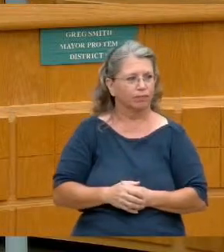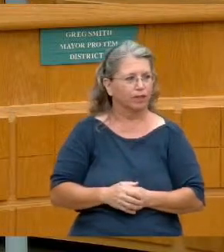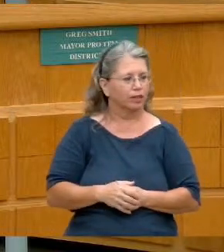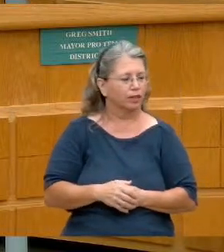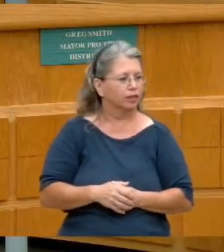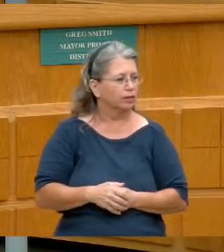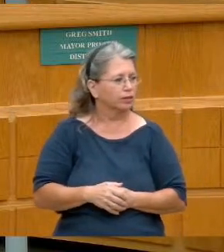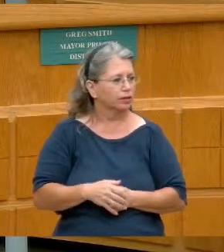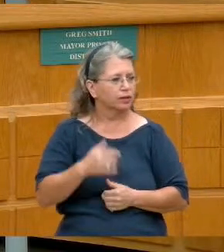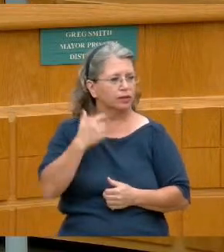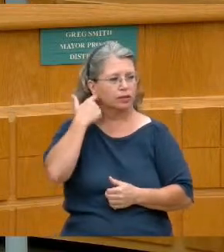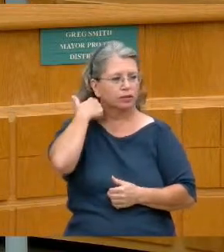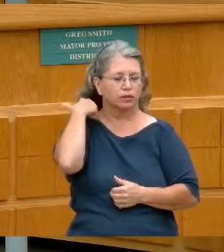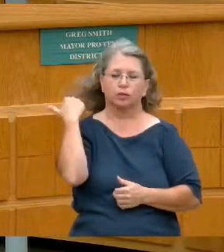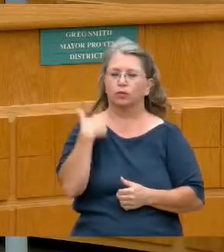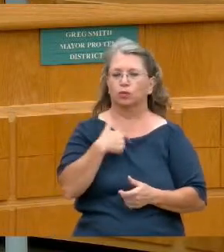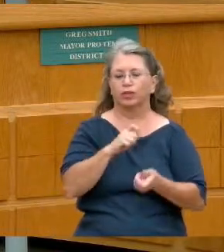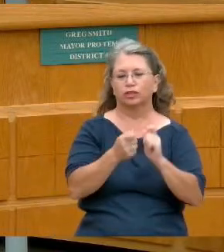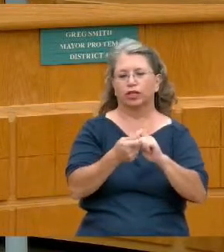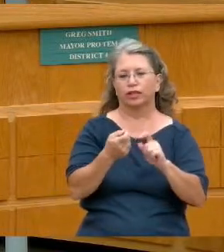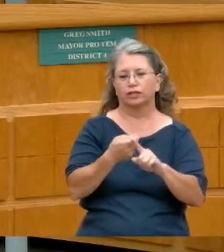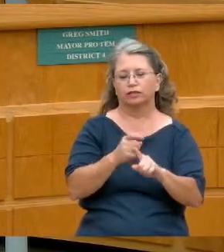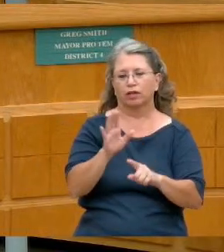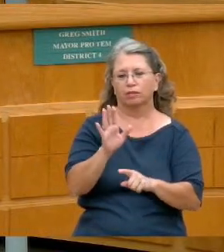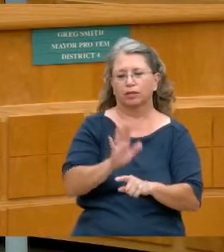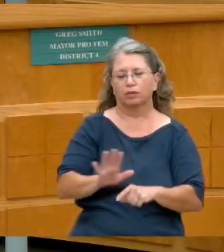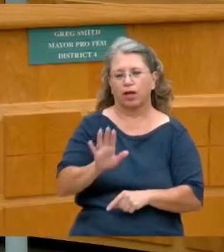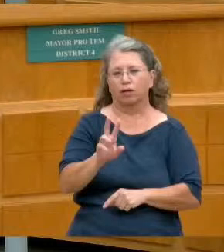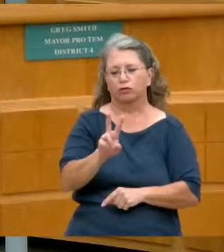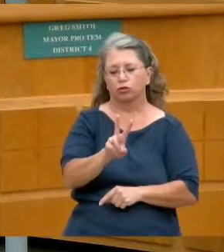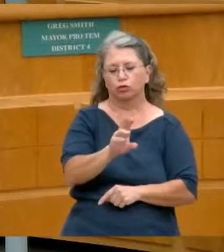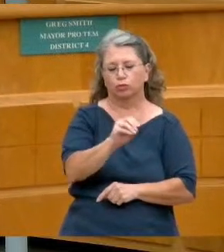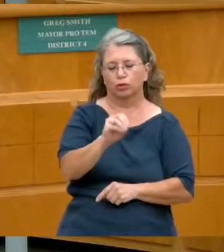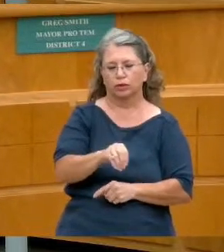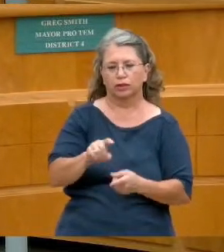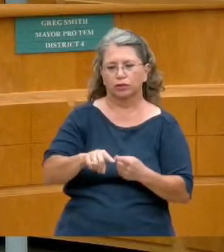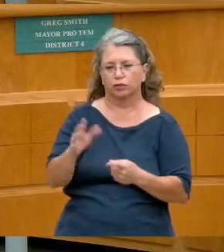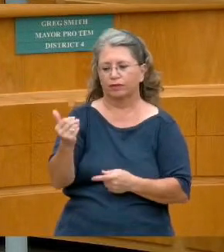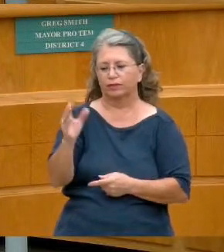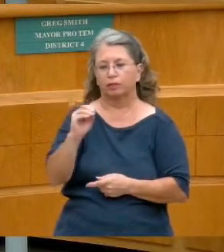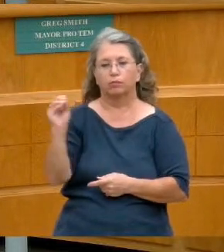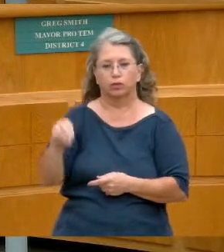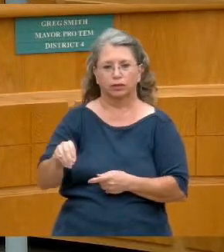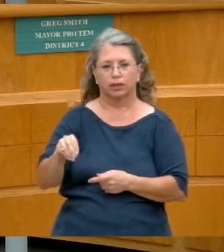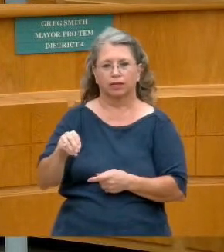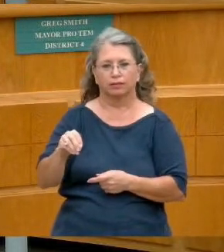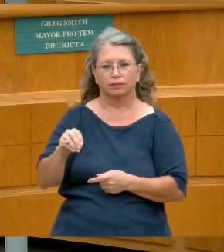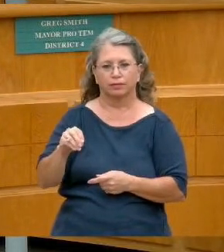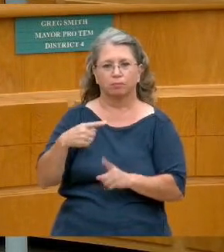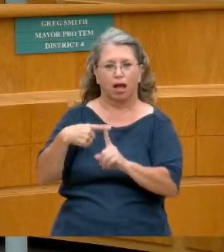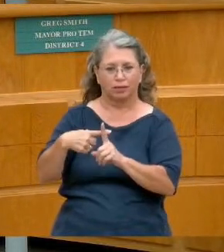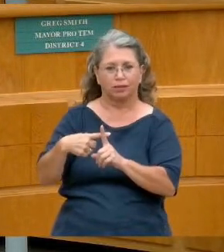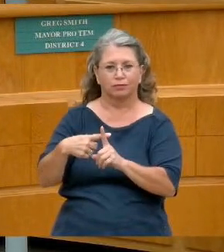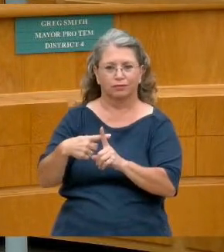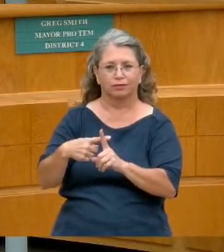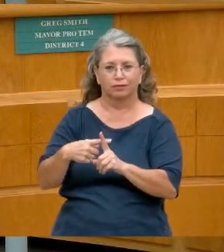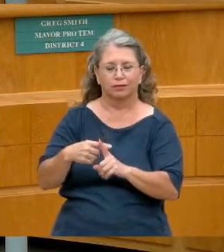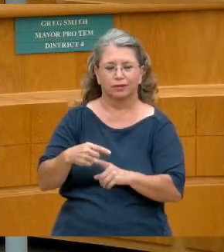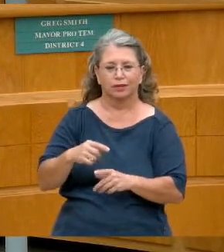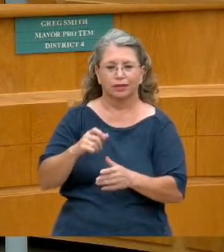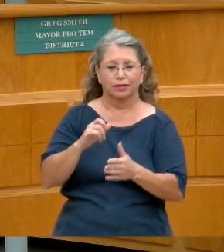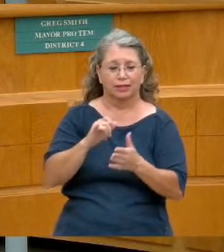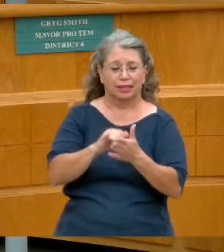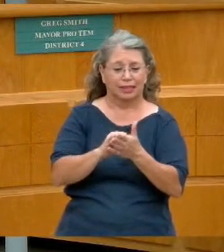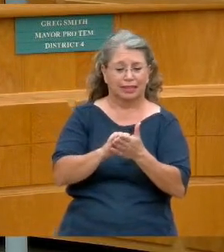2% to 15% positive tests on average. Now, this data that we're dealing with, we don't